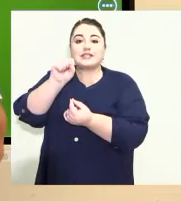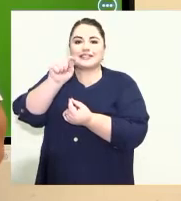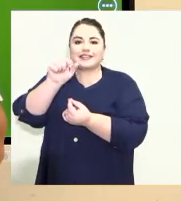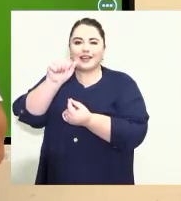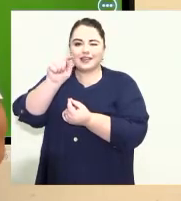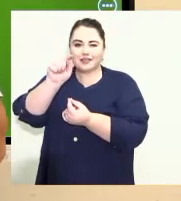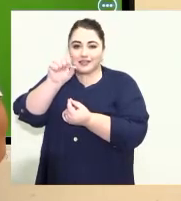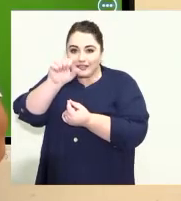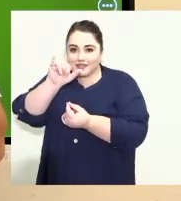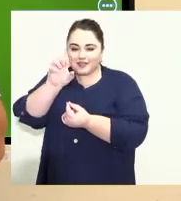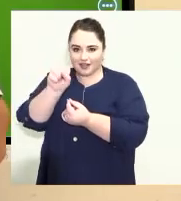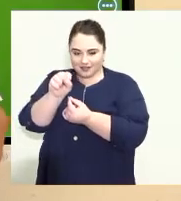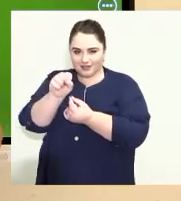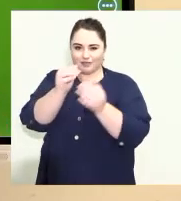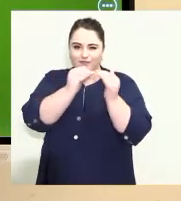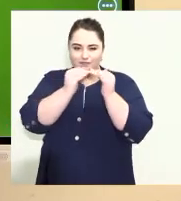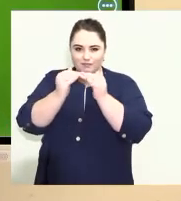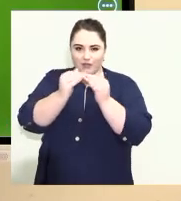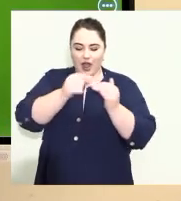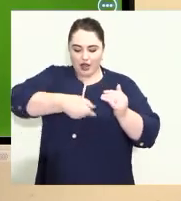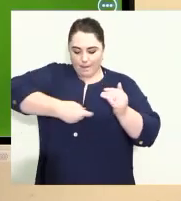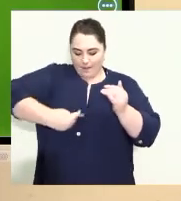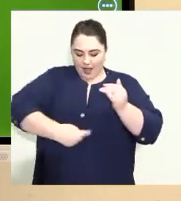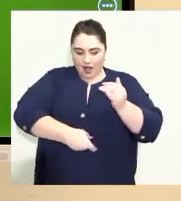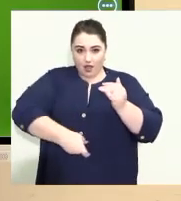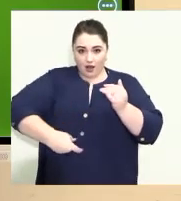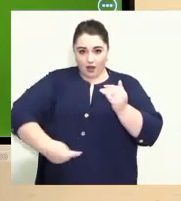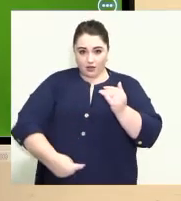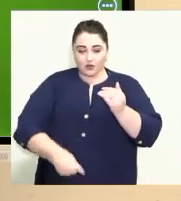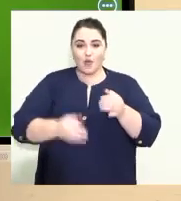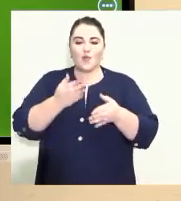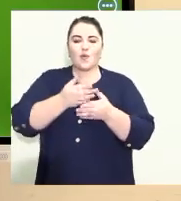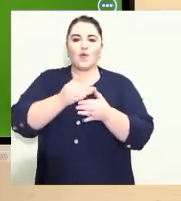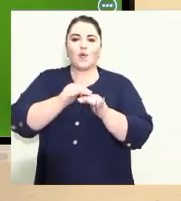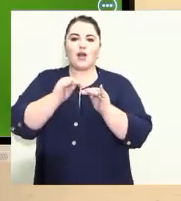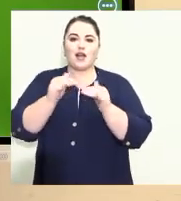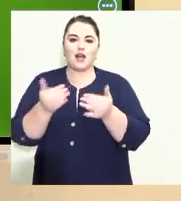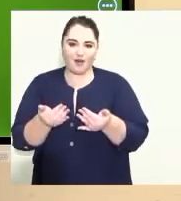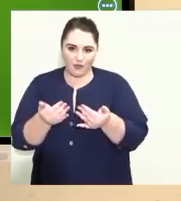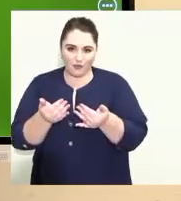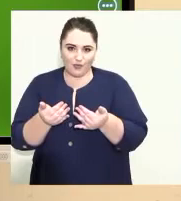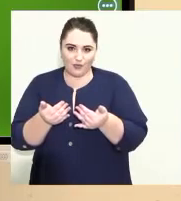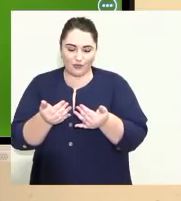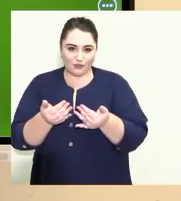the functioning of the pancreas. We will look at a graph because